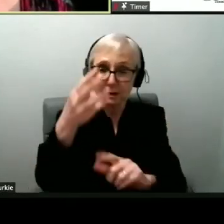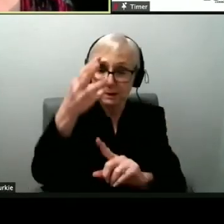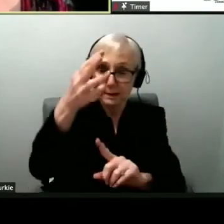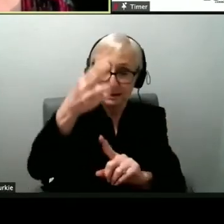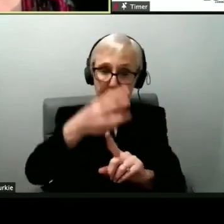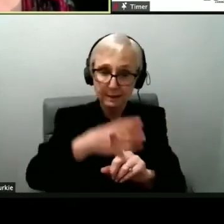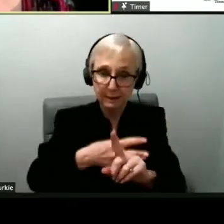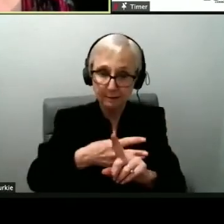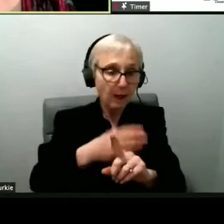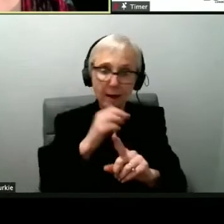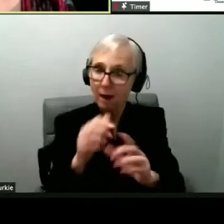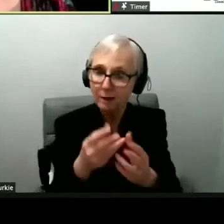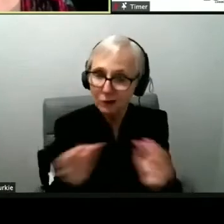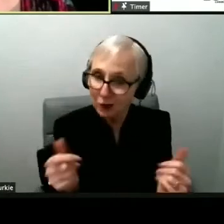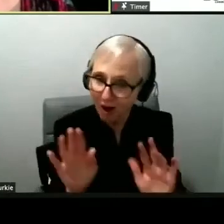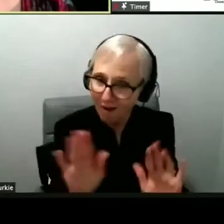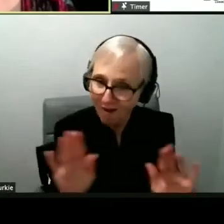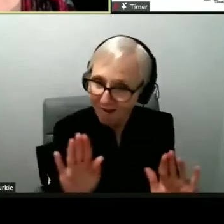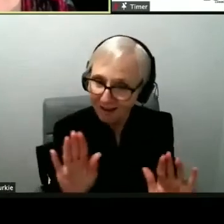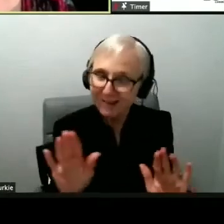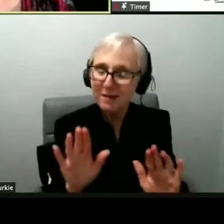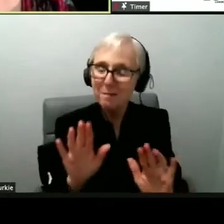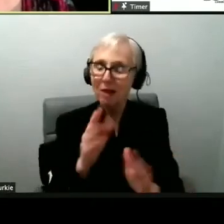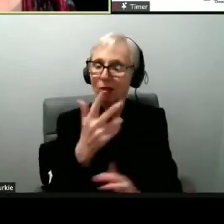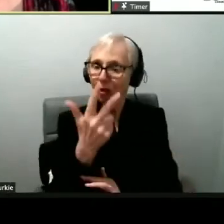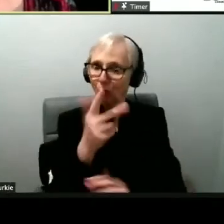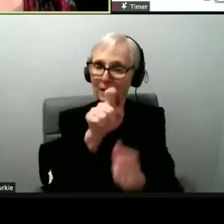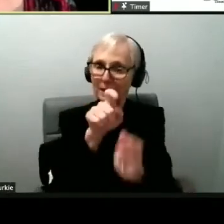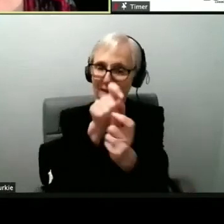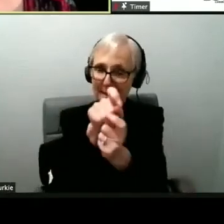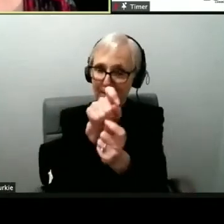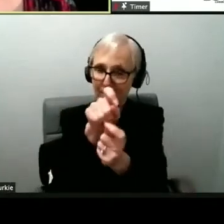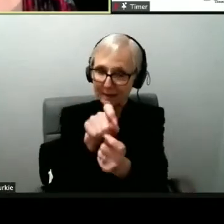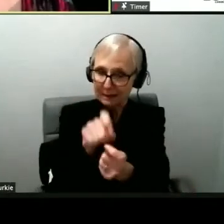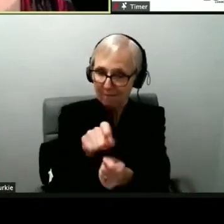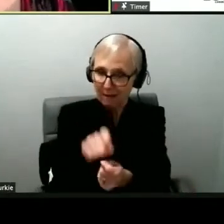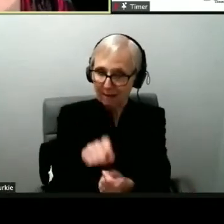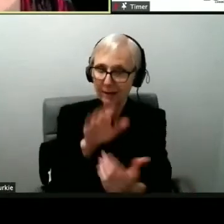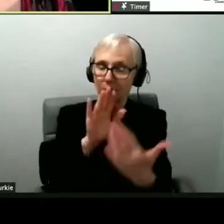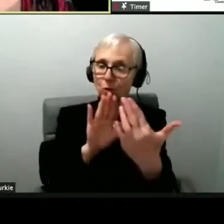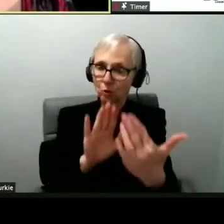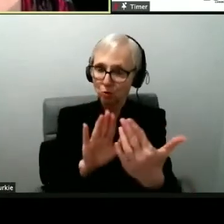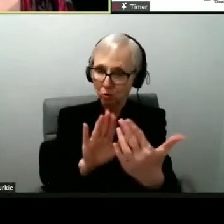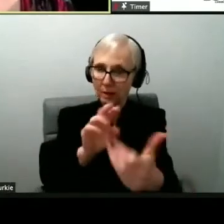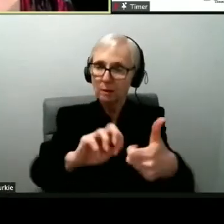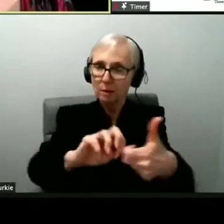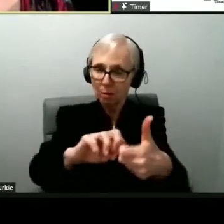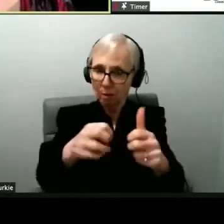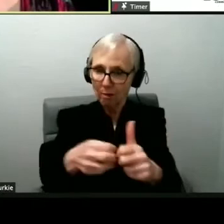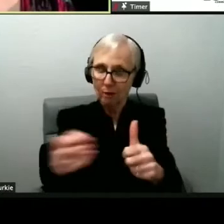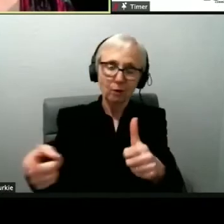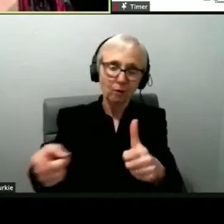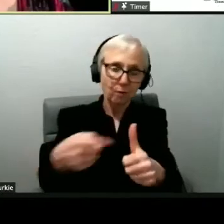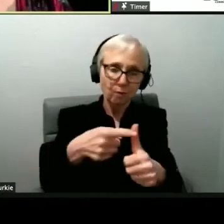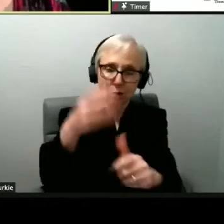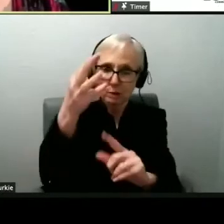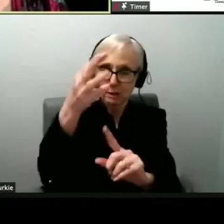didn't say solve it, but three specific things that you will do to address this problem in your first 6 months in